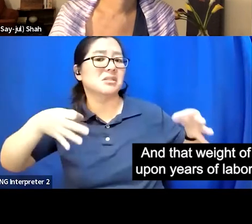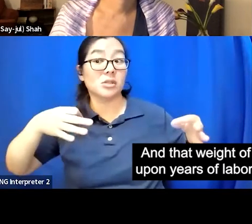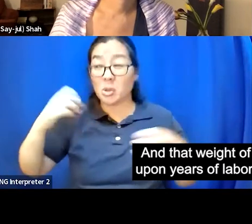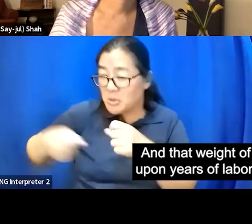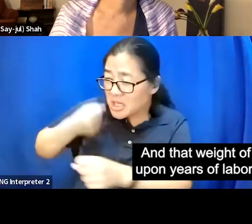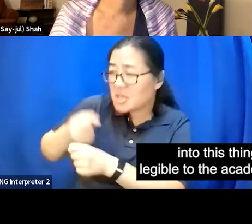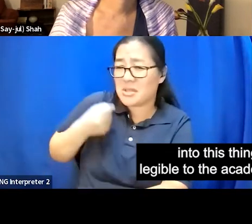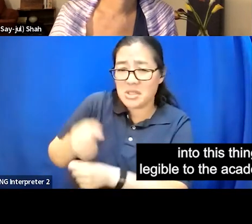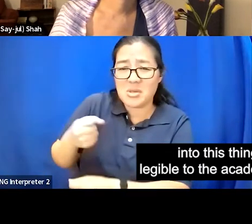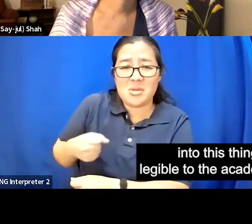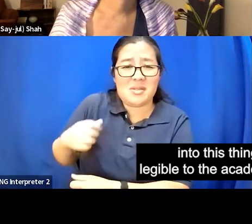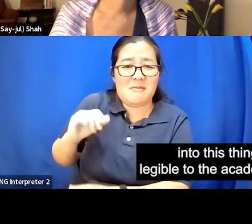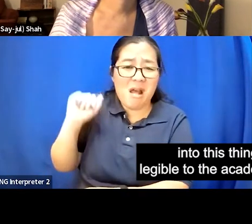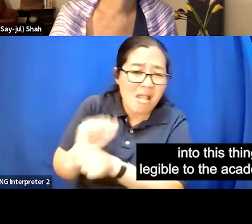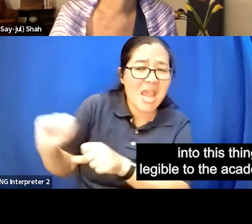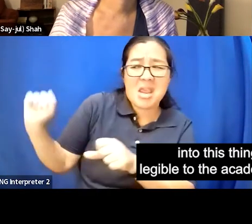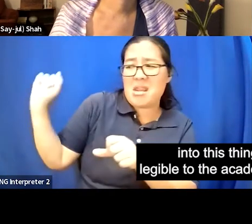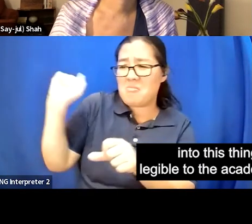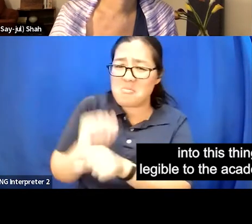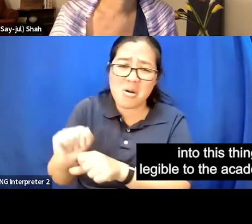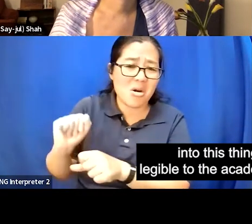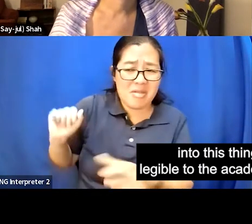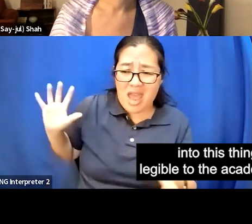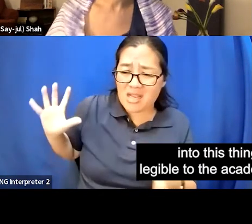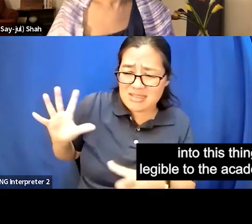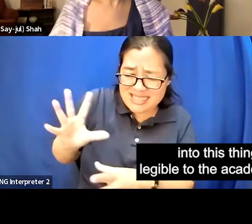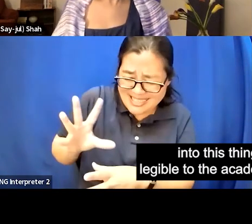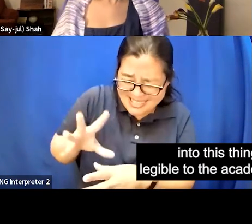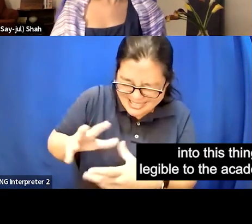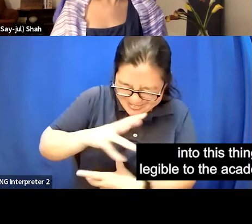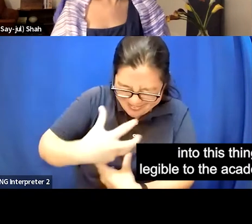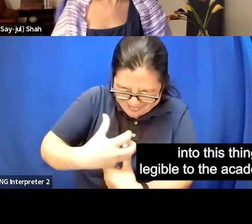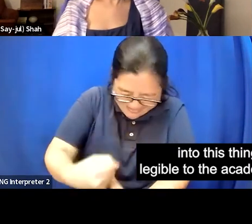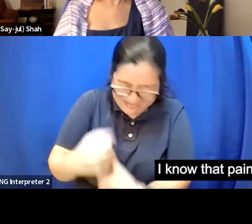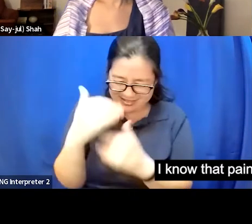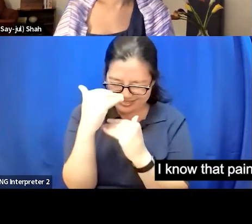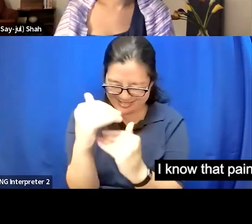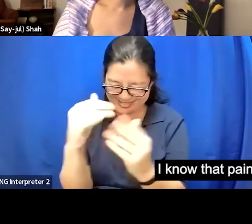that's consolidated into this thing that is now legible to the academy as good work.